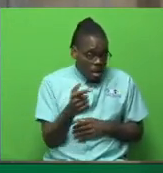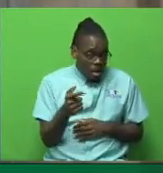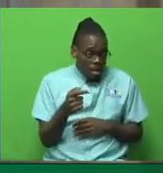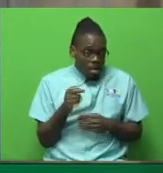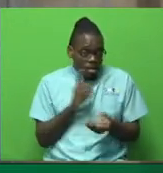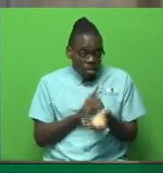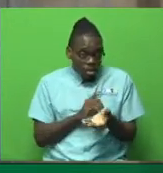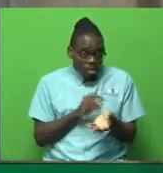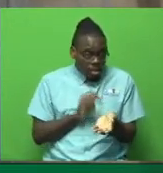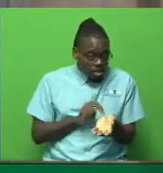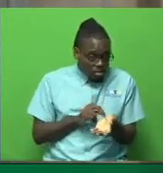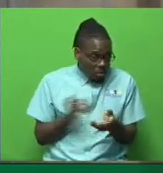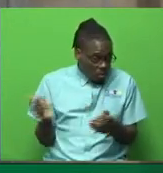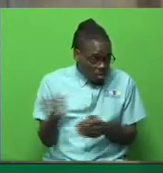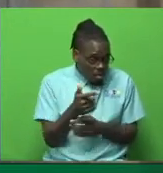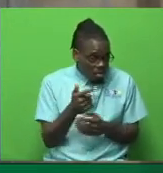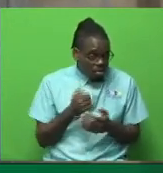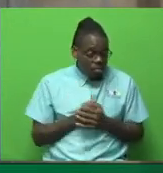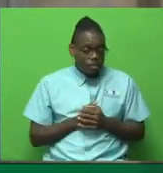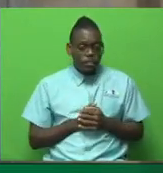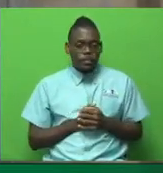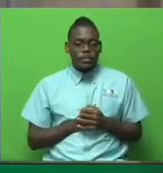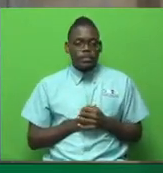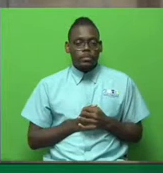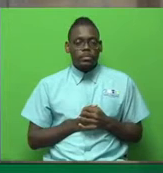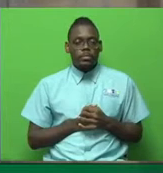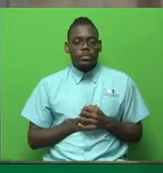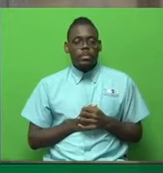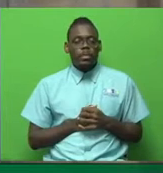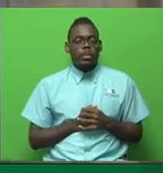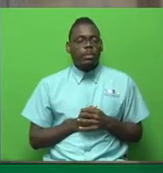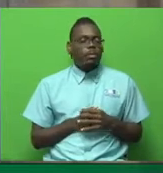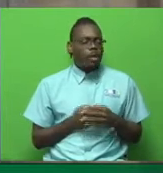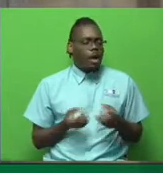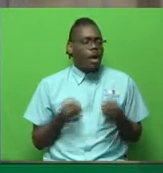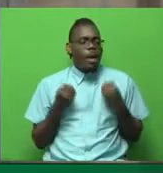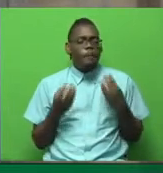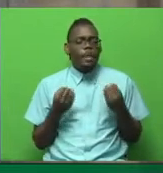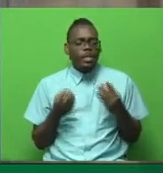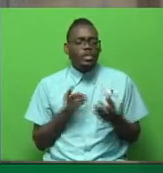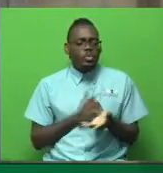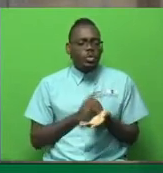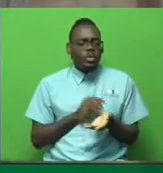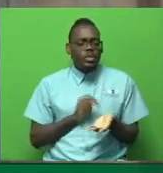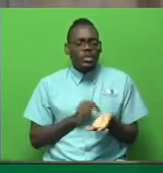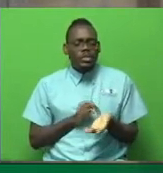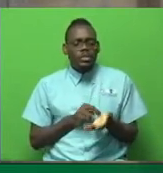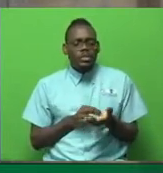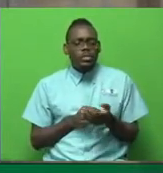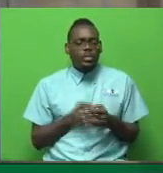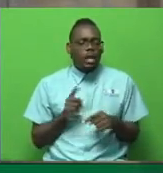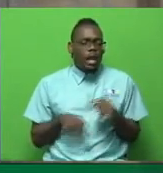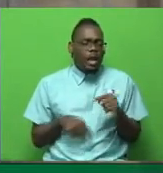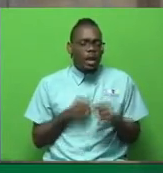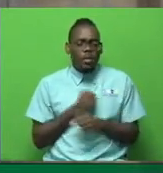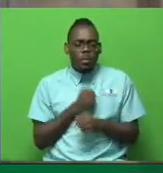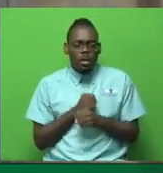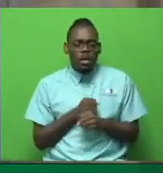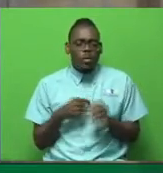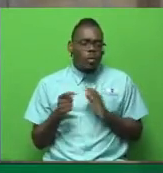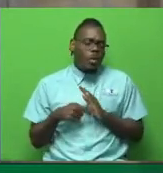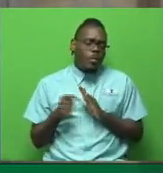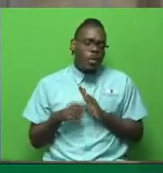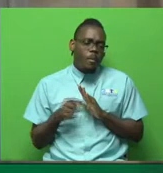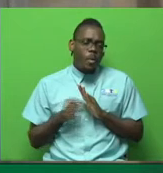outdoors in the Ministry of Health many did not have the benefit of being able to work from home what about those that